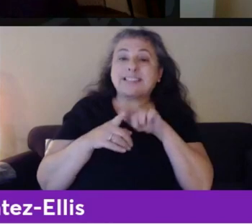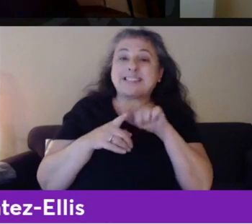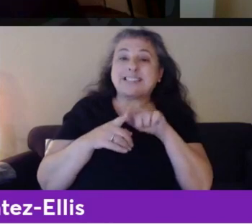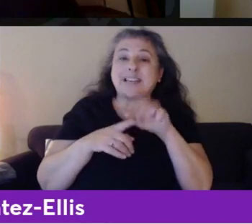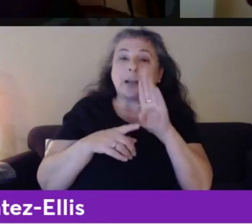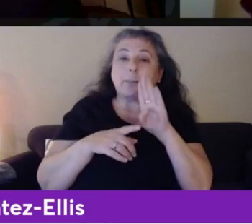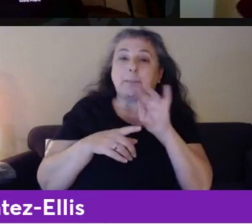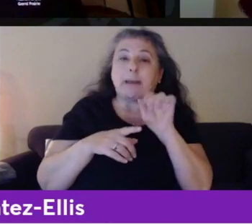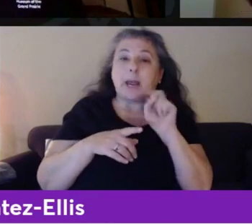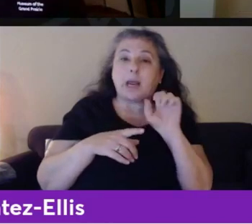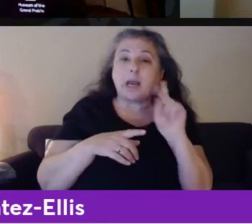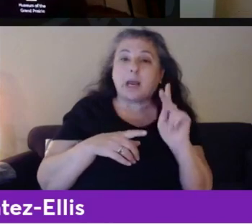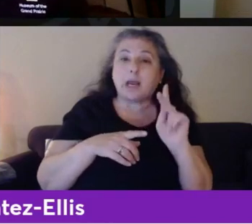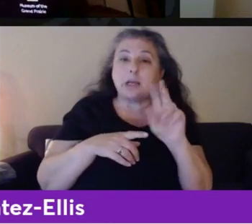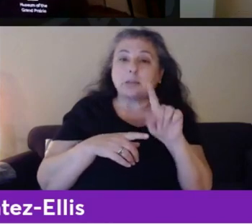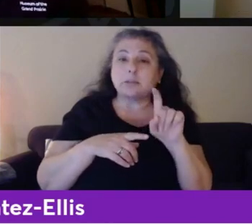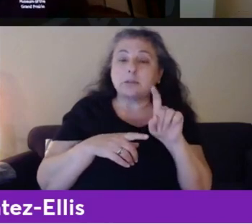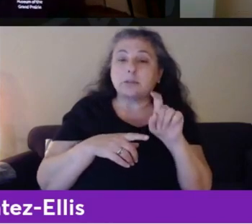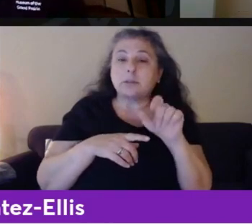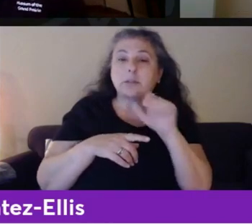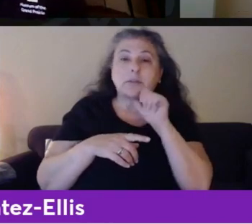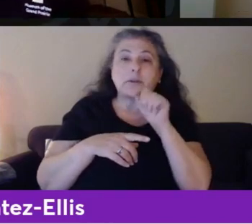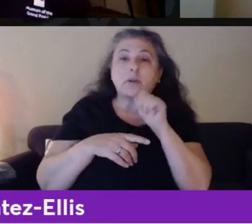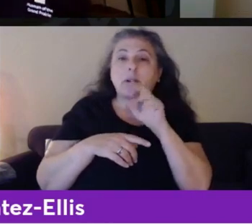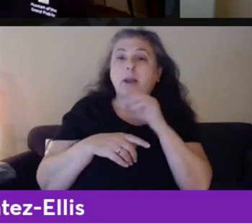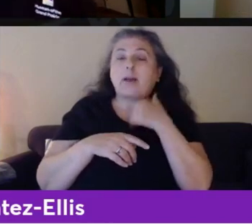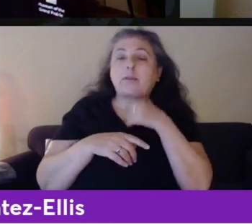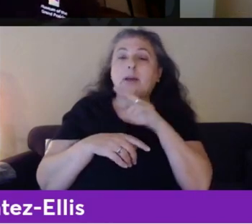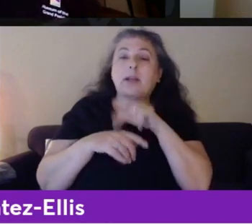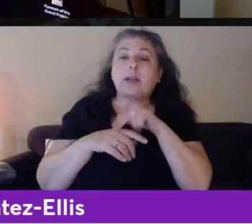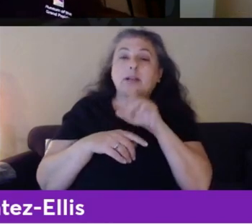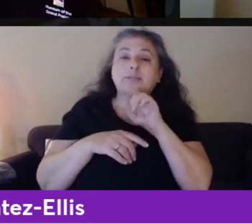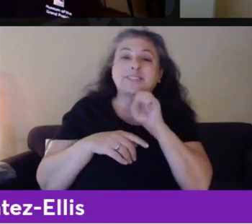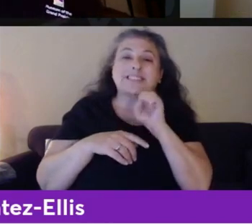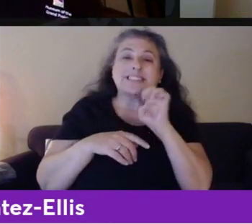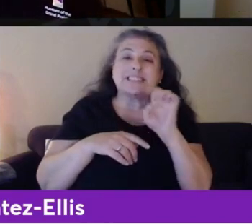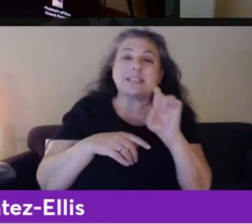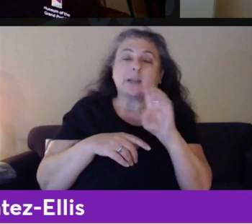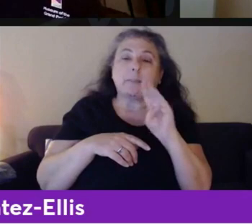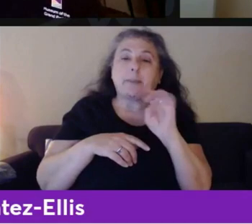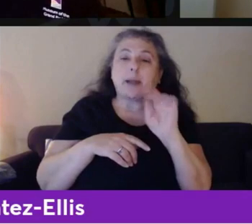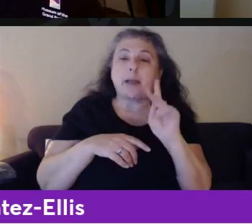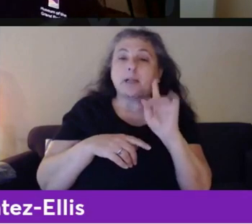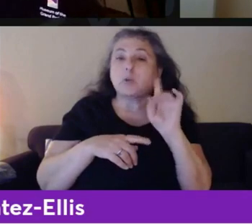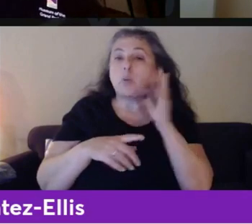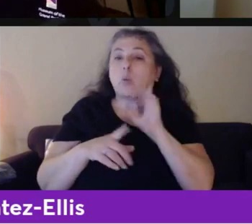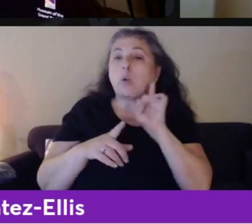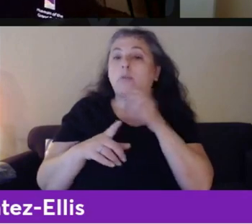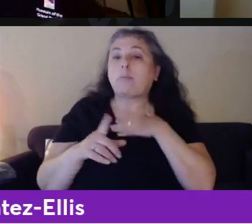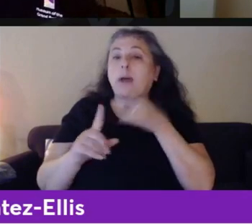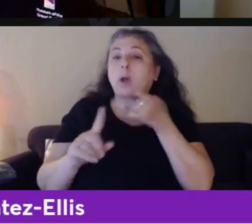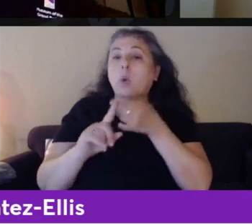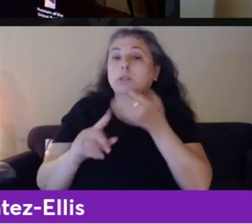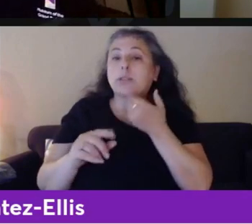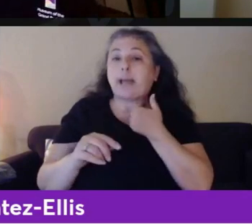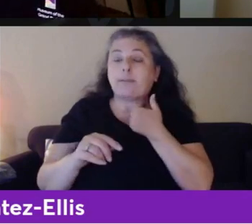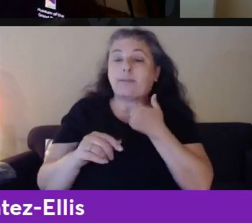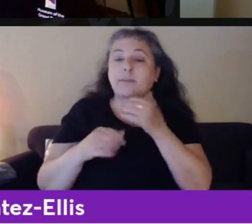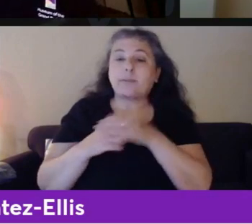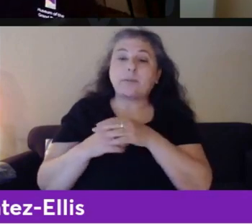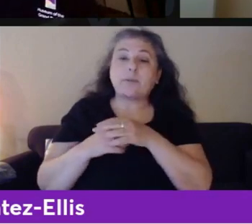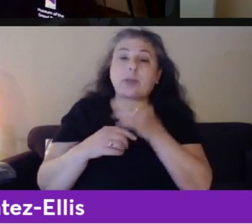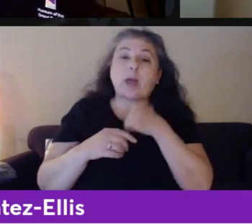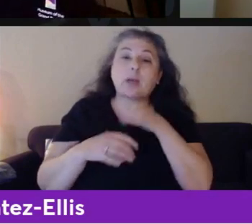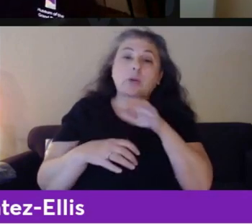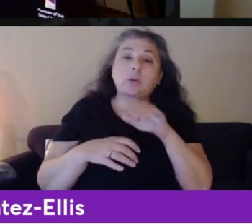by chance? We don't have a native seed bank. That's one of my goals to have. What I do